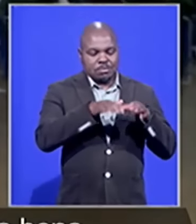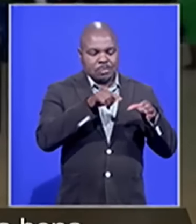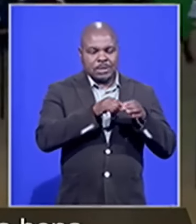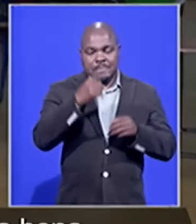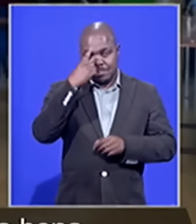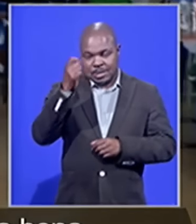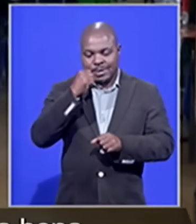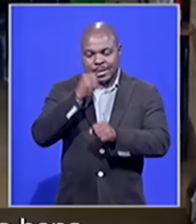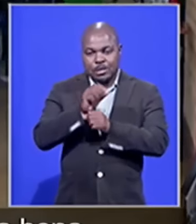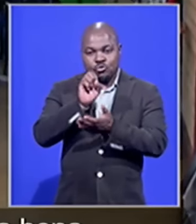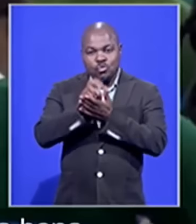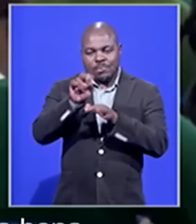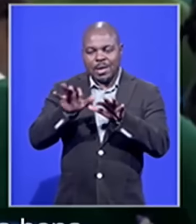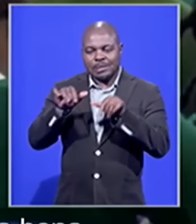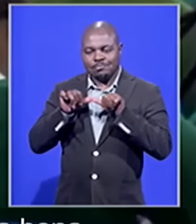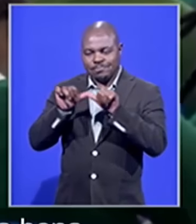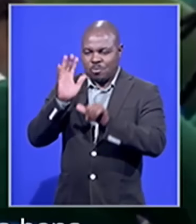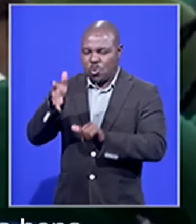di tla tsamaya hantle.